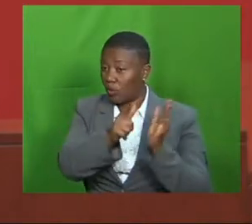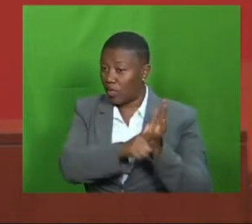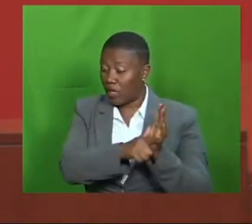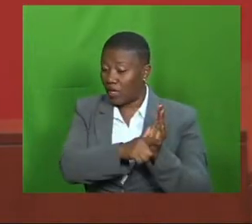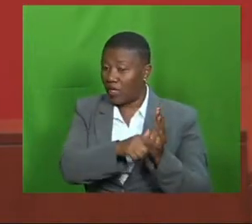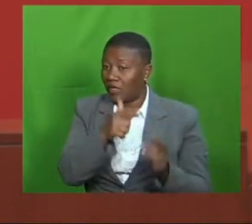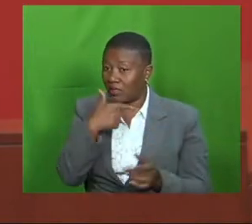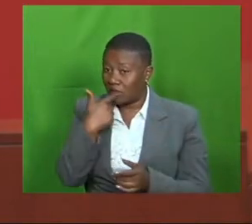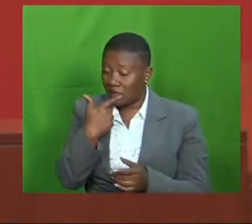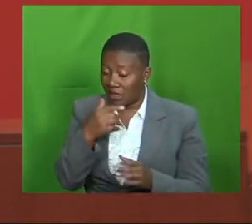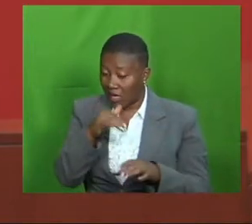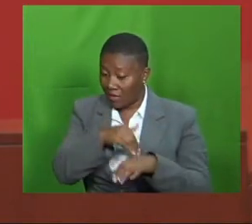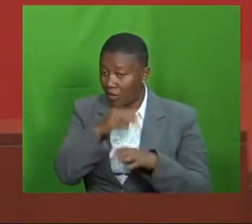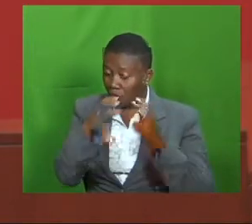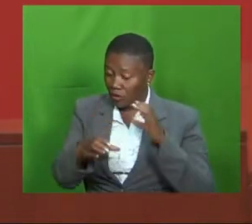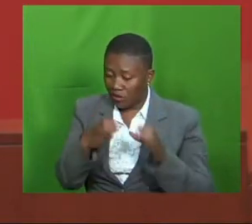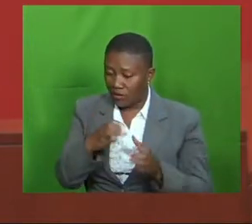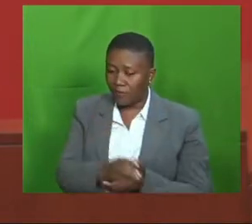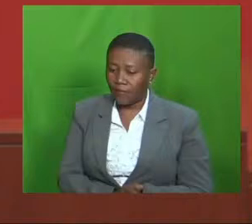The plaintiff